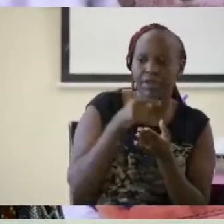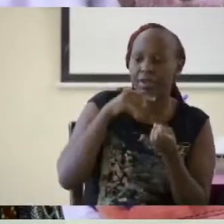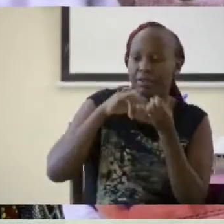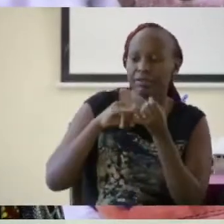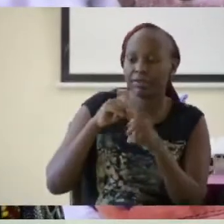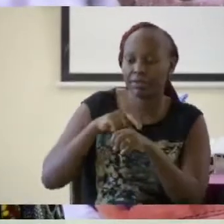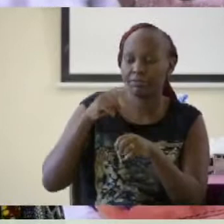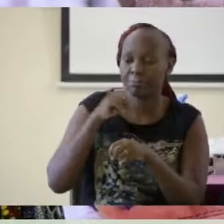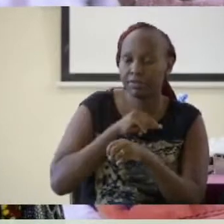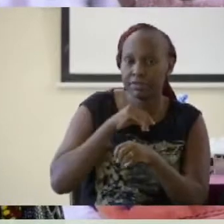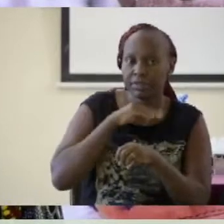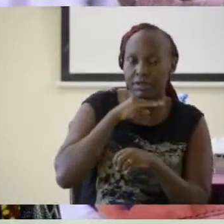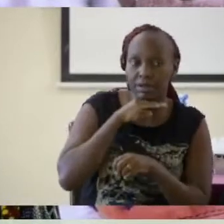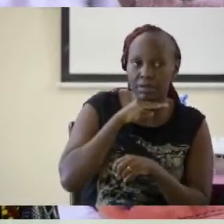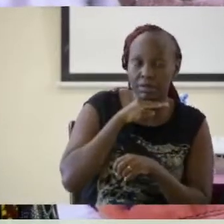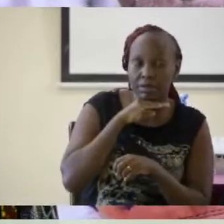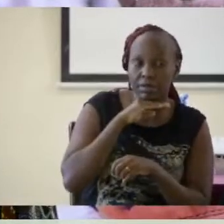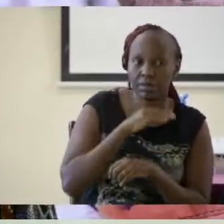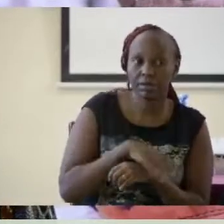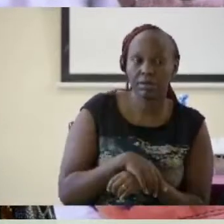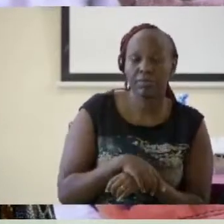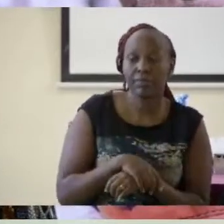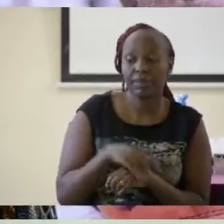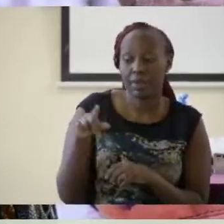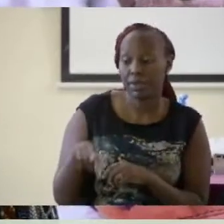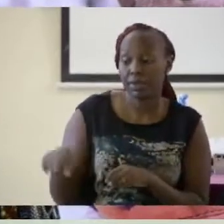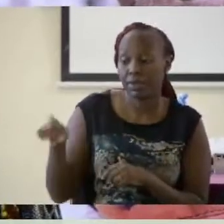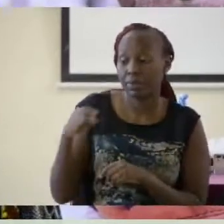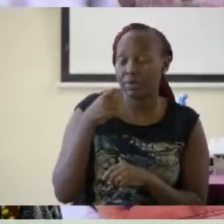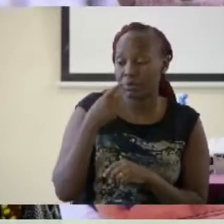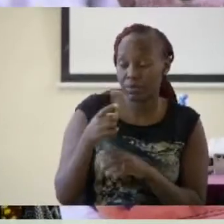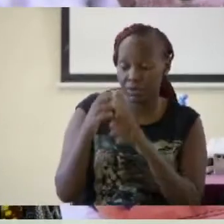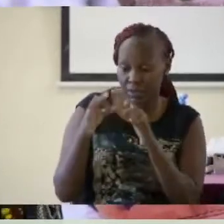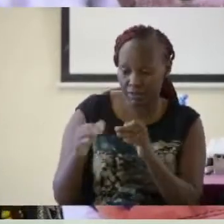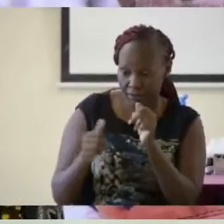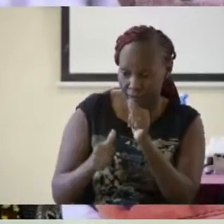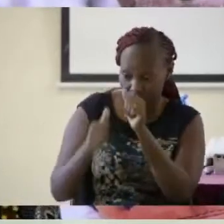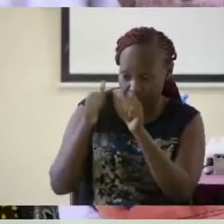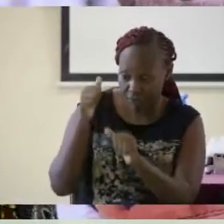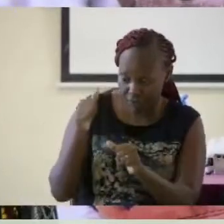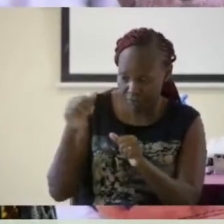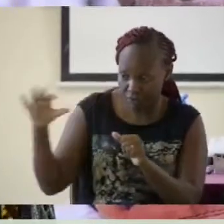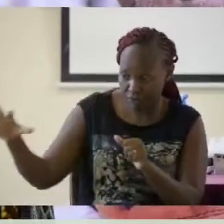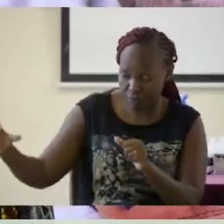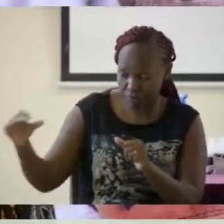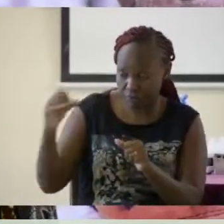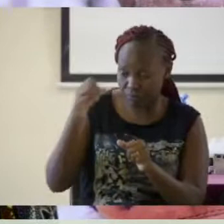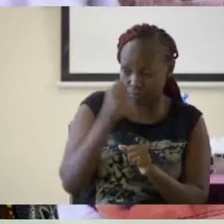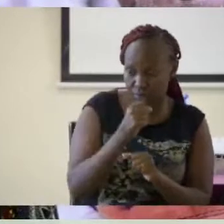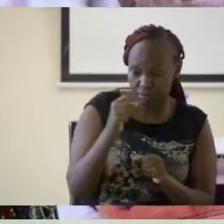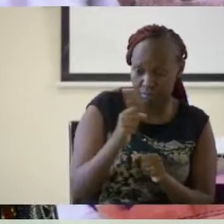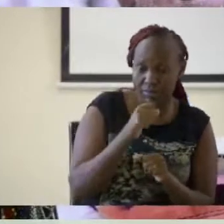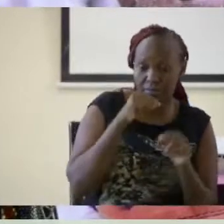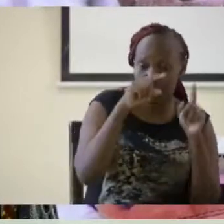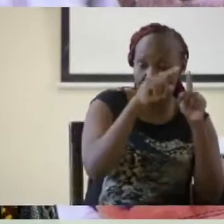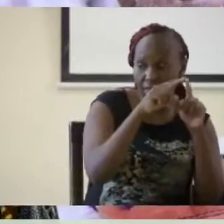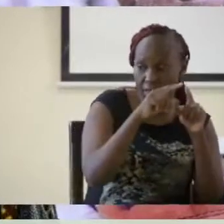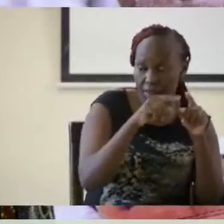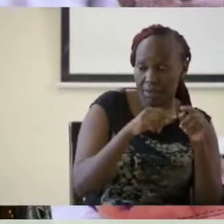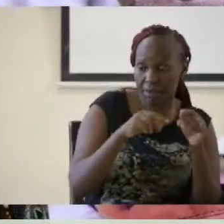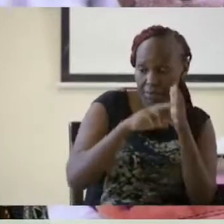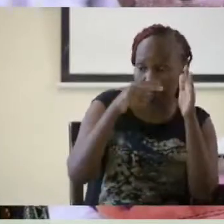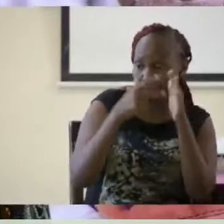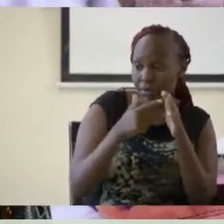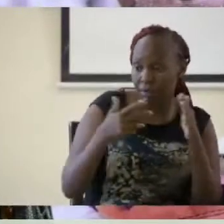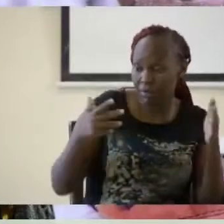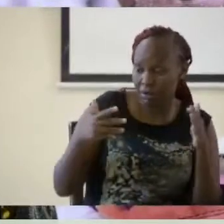died. And they were told that if they refused to be sexually inherited, then they were not